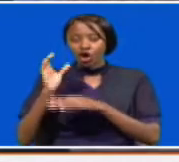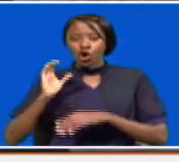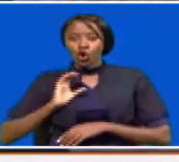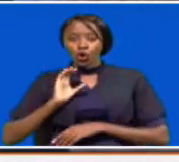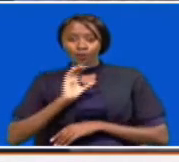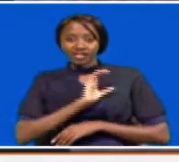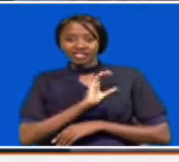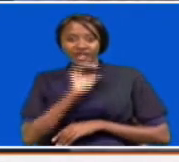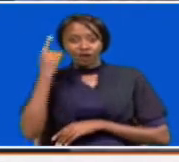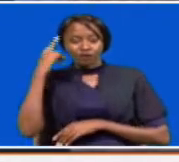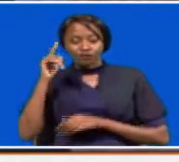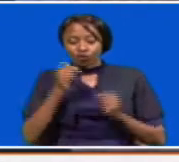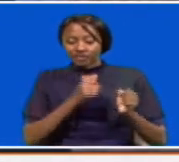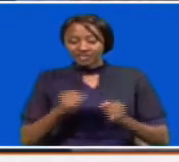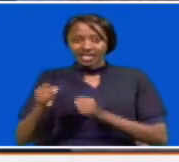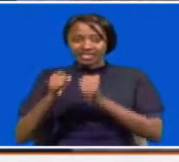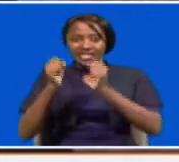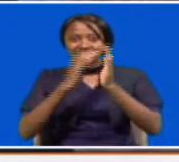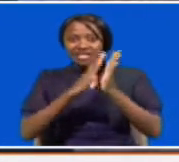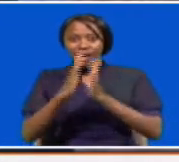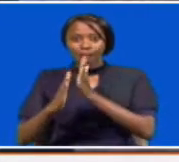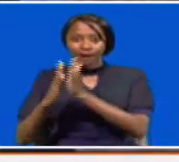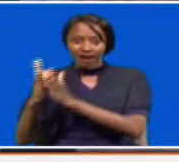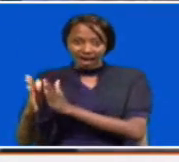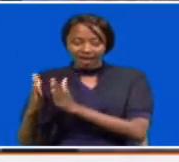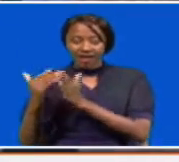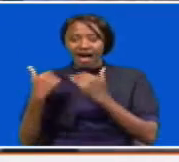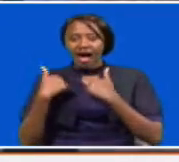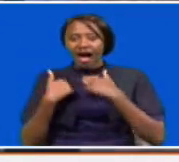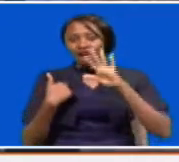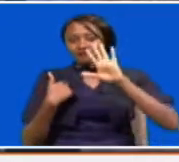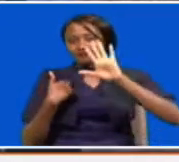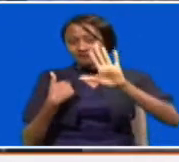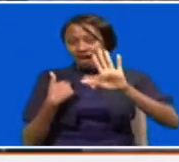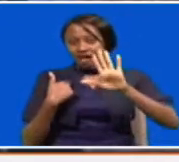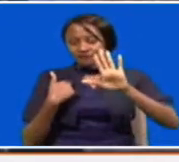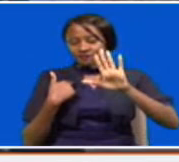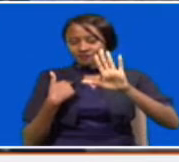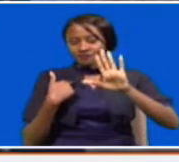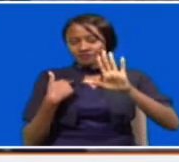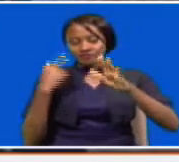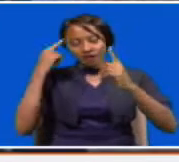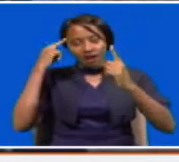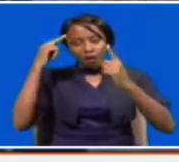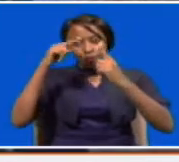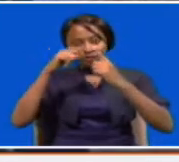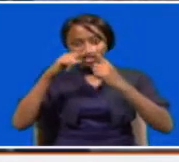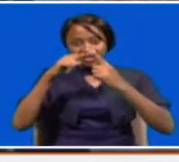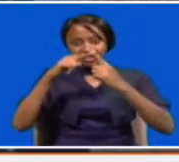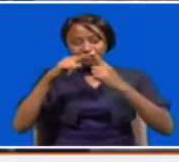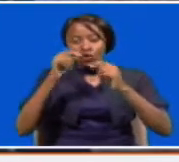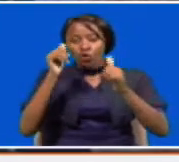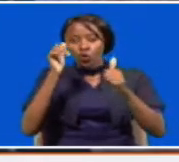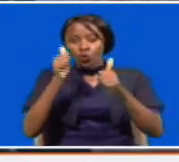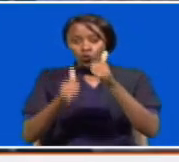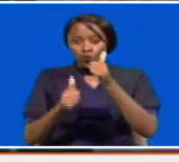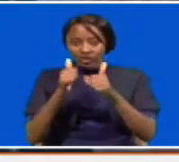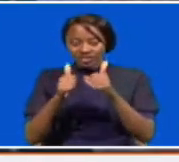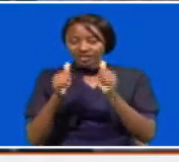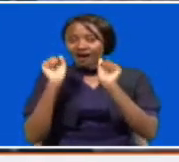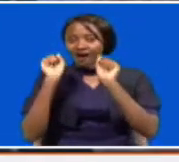part of our strategic plan, which had 5 key strategic objectives, which were to